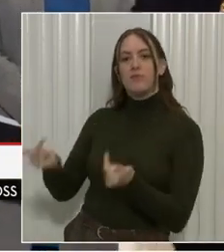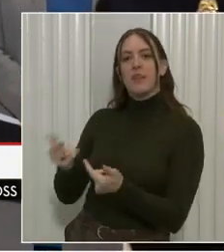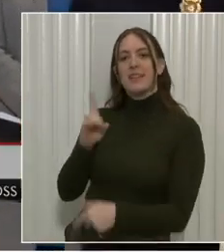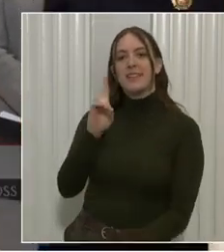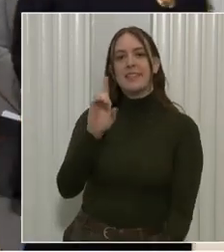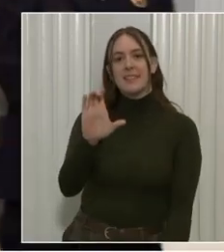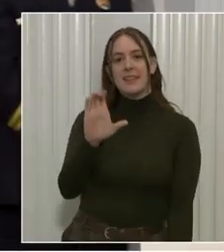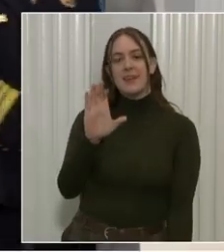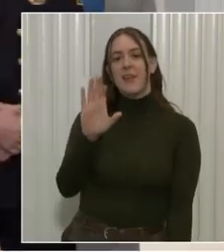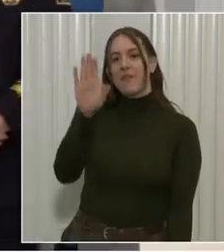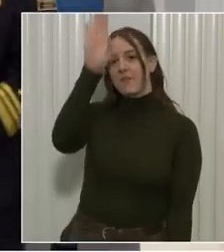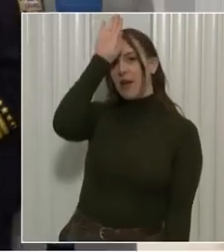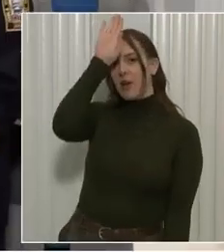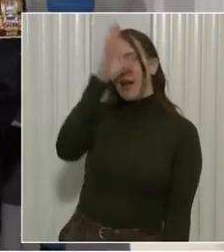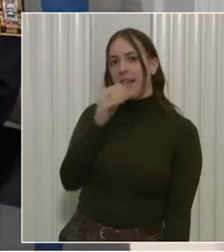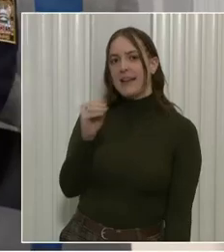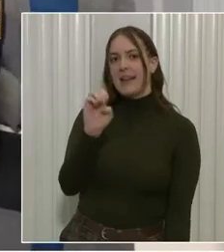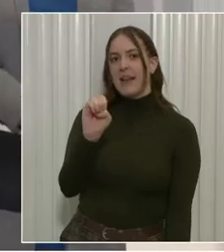few words.